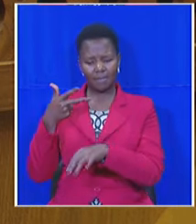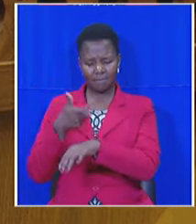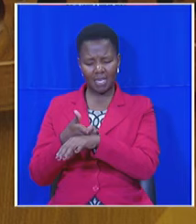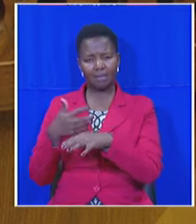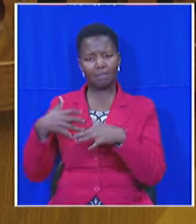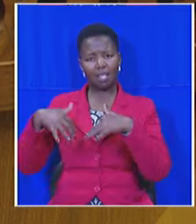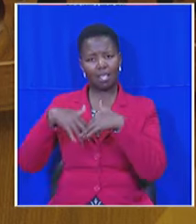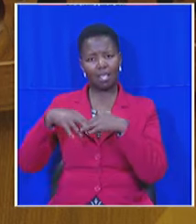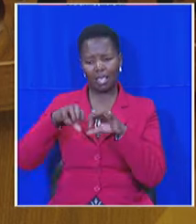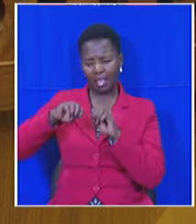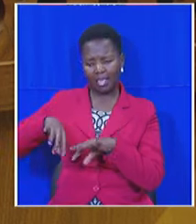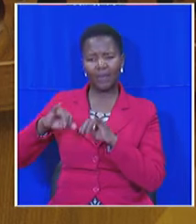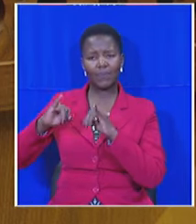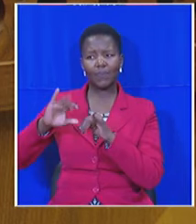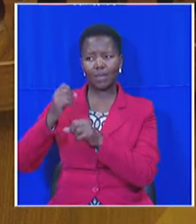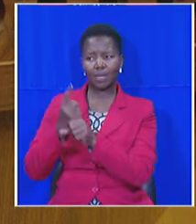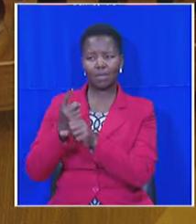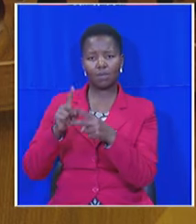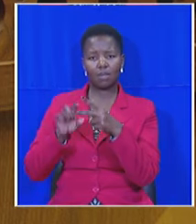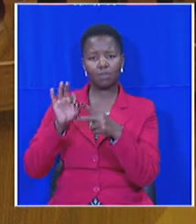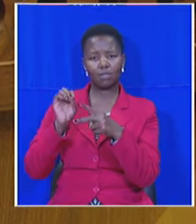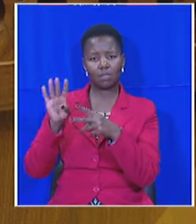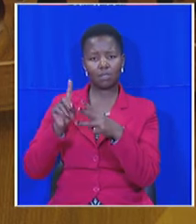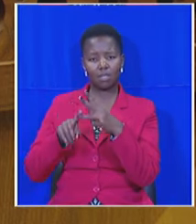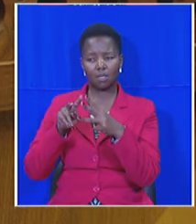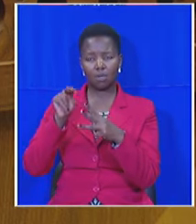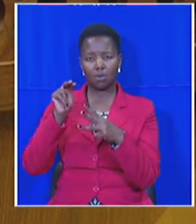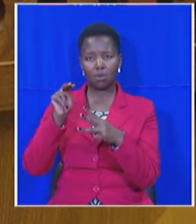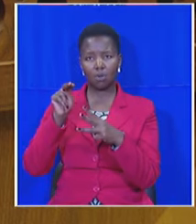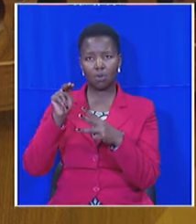in the Free State, in Gauteng, Limpopo, and the